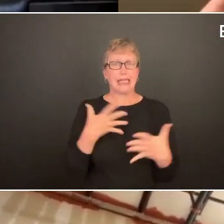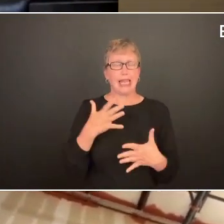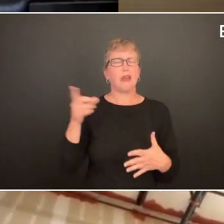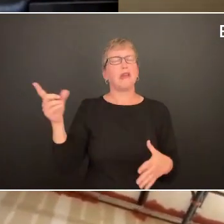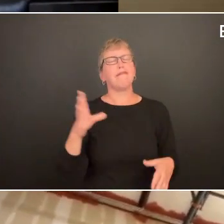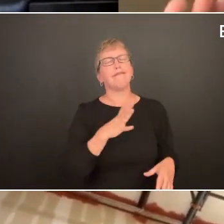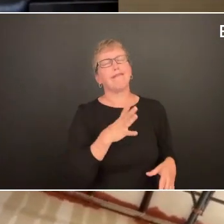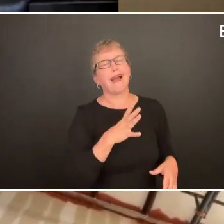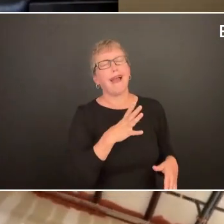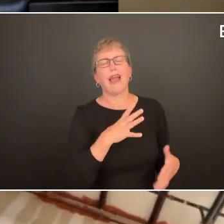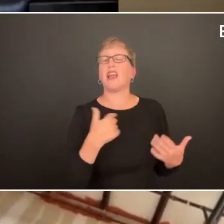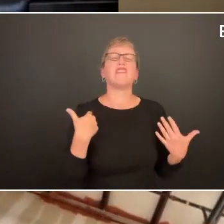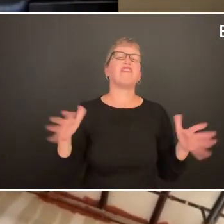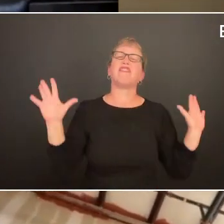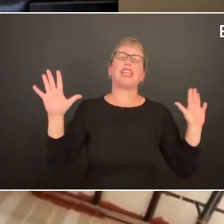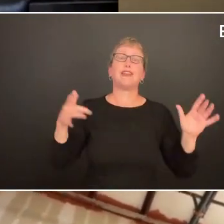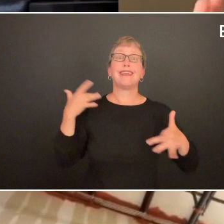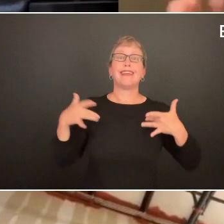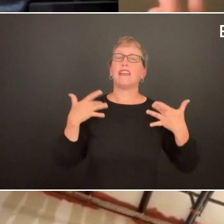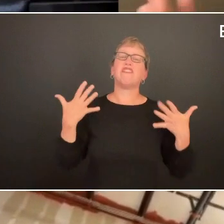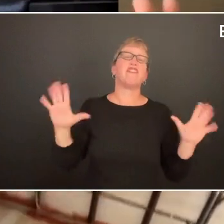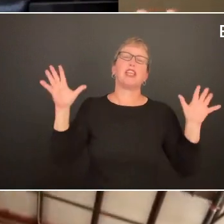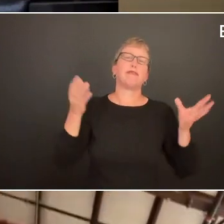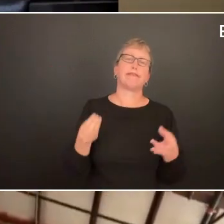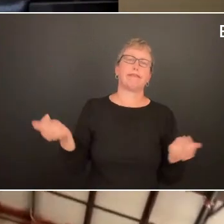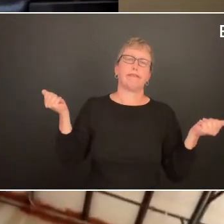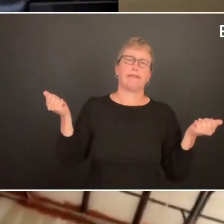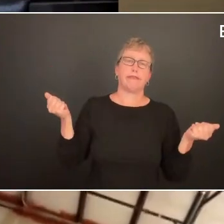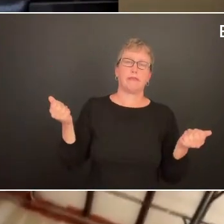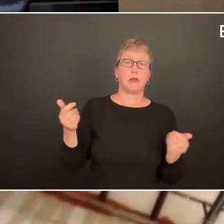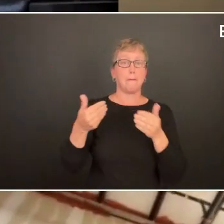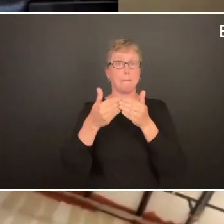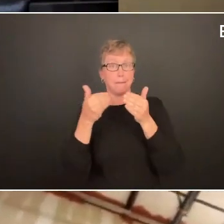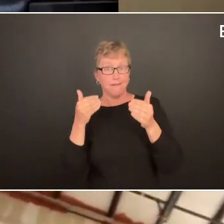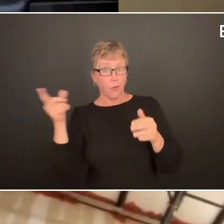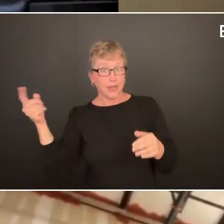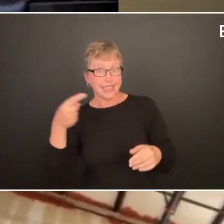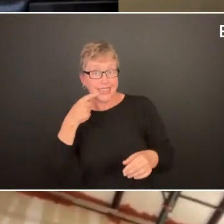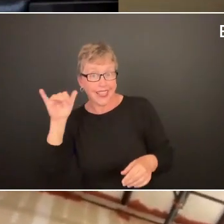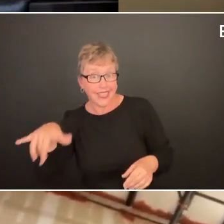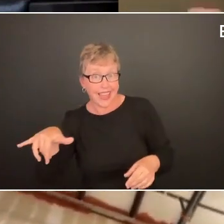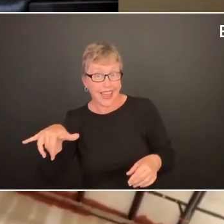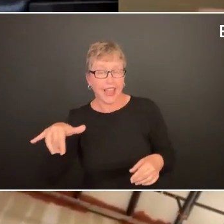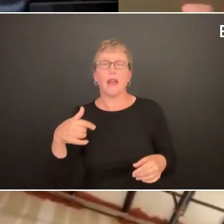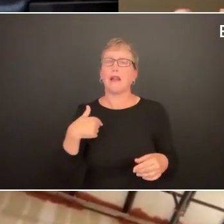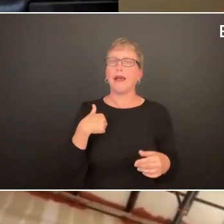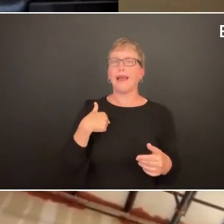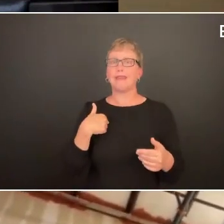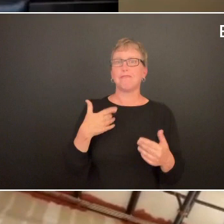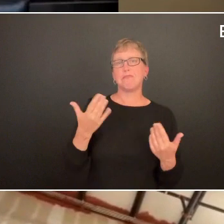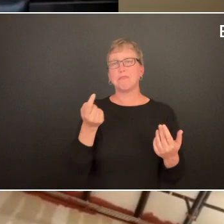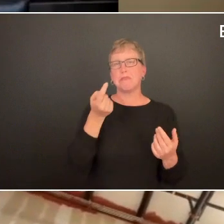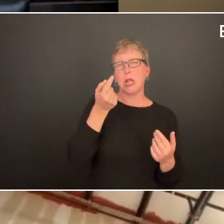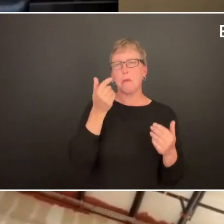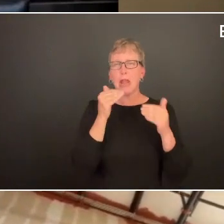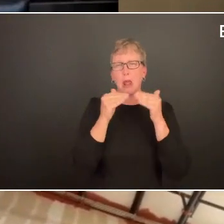not going to do anything until you tell me what to do. And I just freaked out. I was like, you know my body. I don't want to do that. I don't